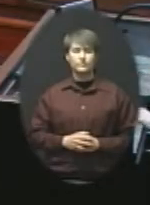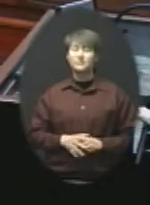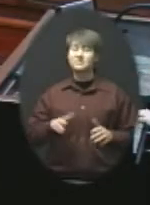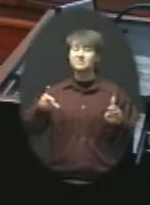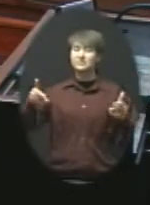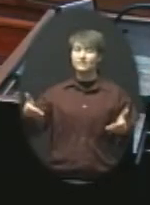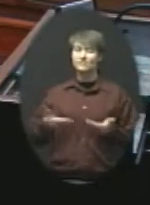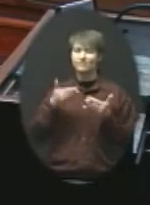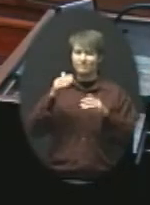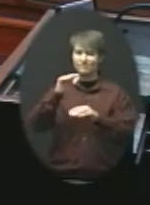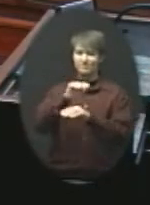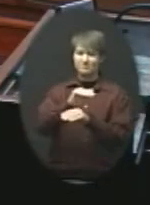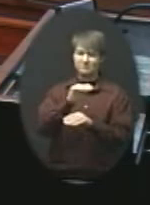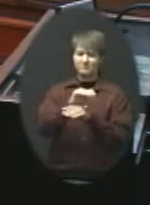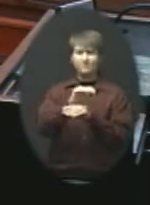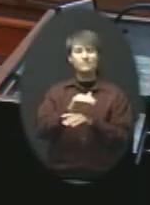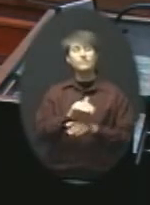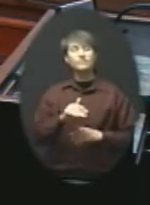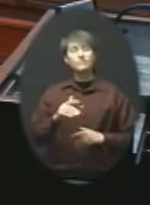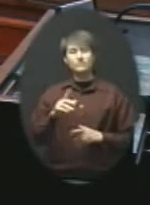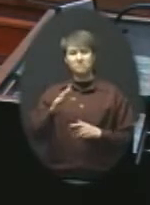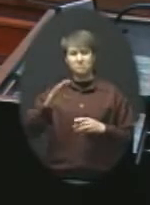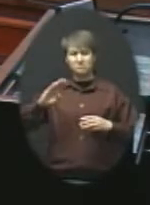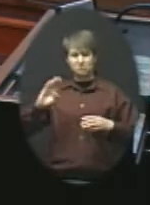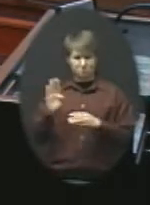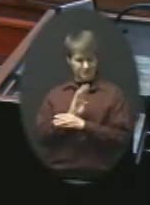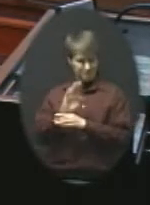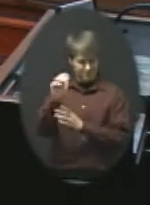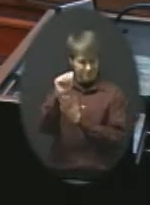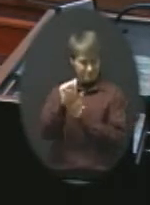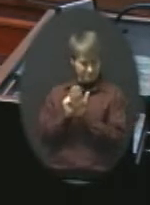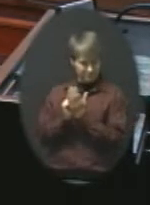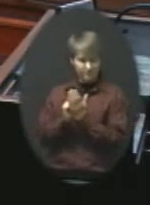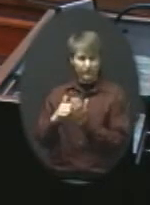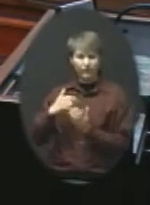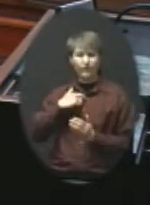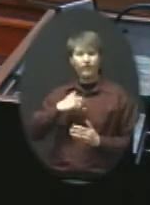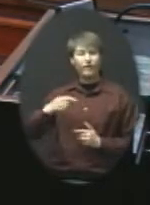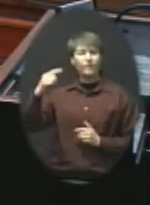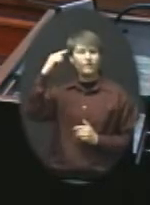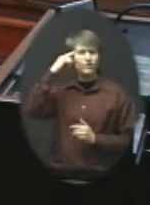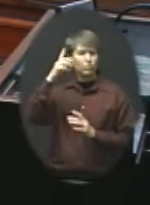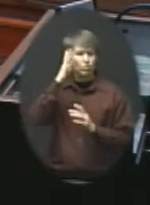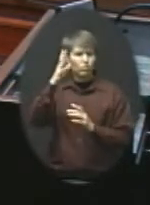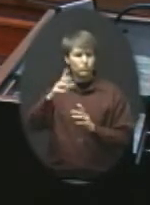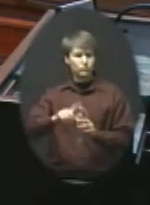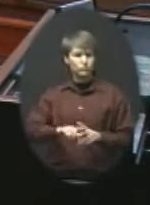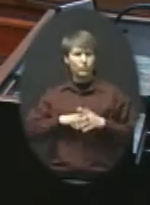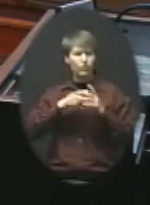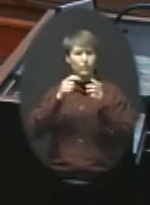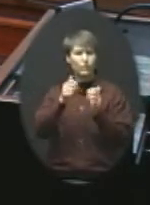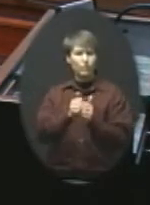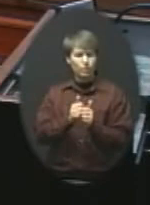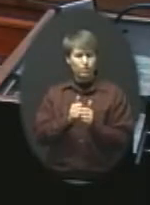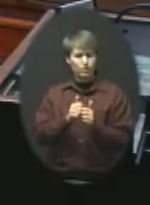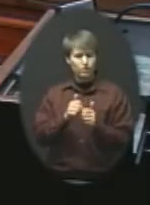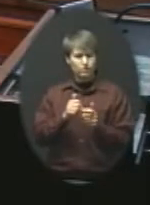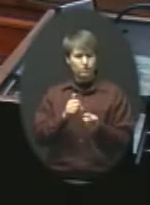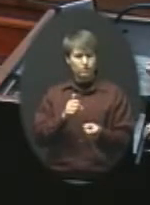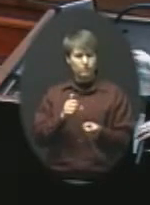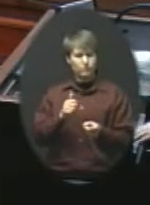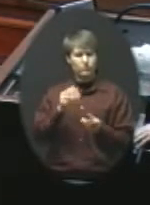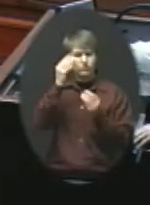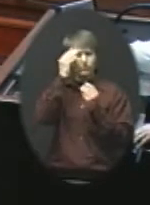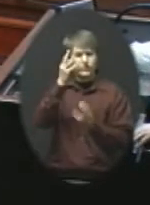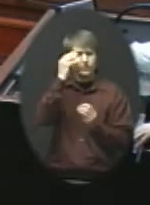Welcome this evening. We have a busy agenda. I think we're starting with our information presentation,